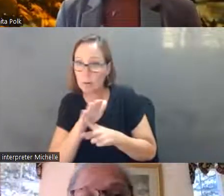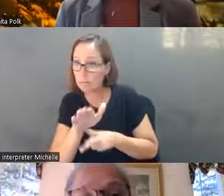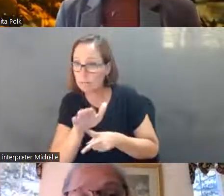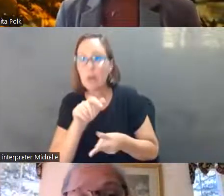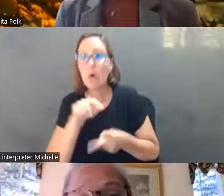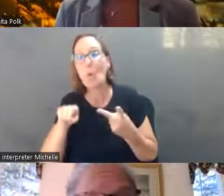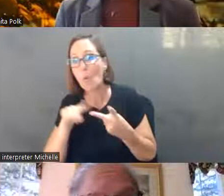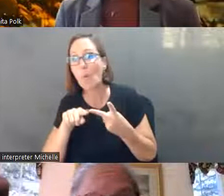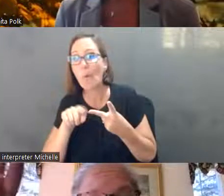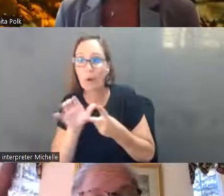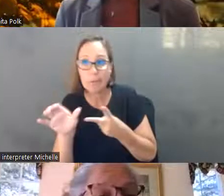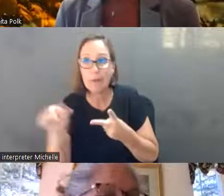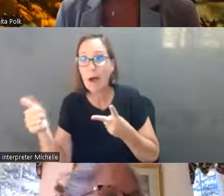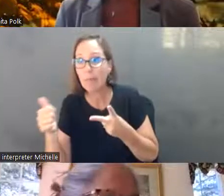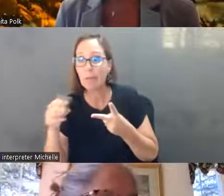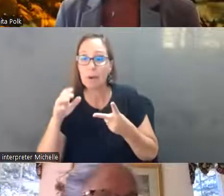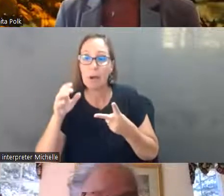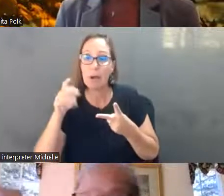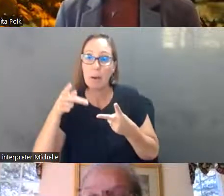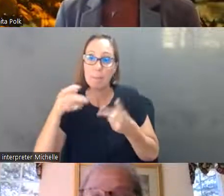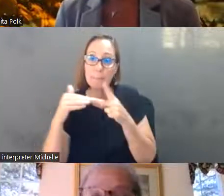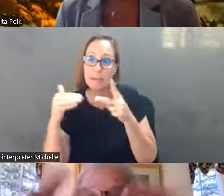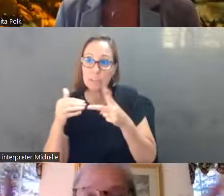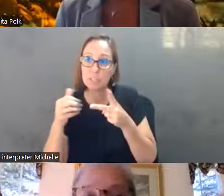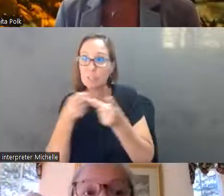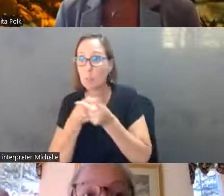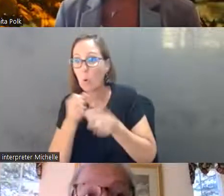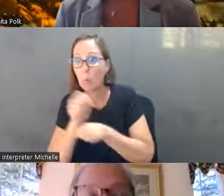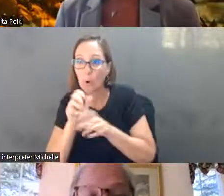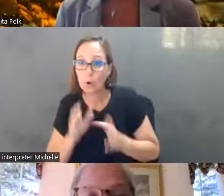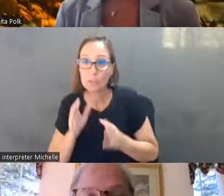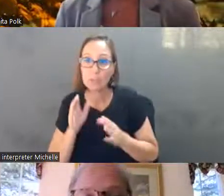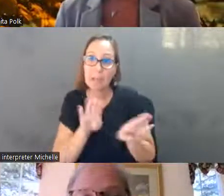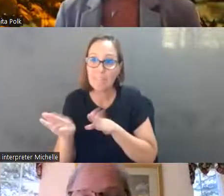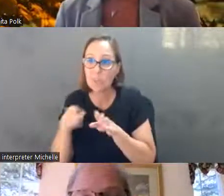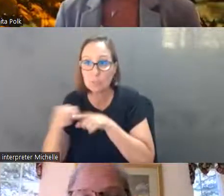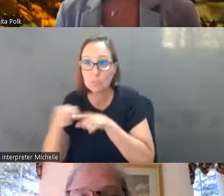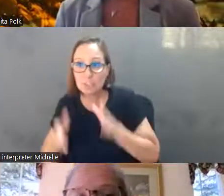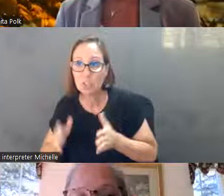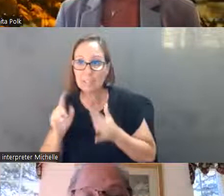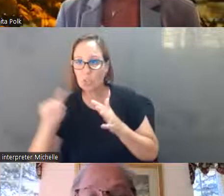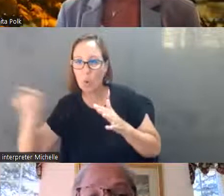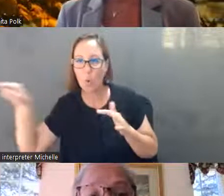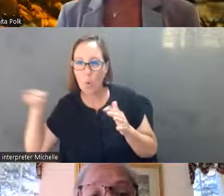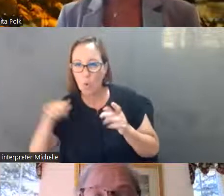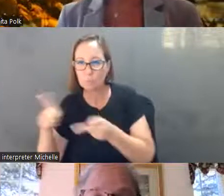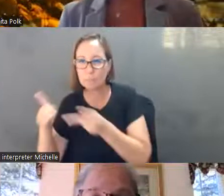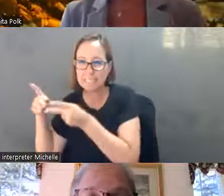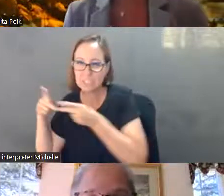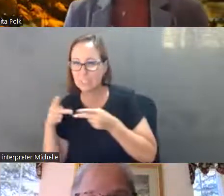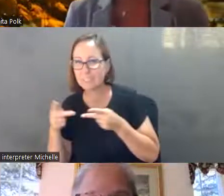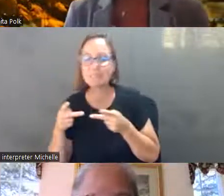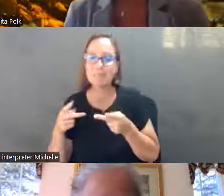of peer support workers or behavioral health specialists, like a lot of times the conversation comes back to wages. I